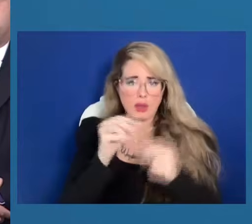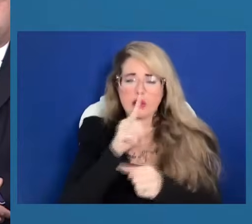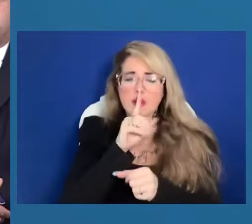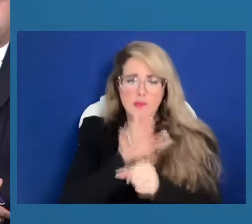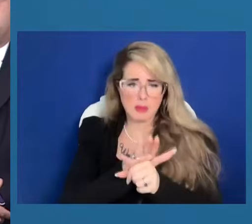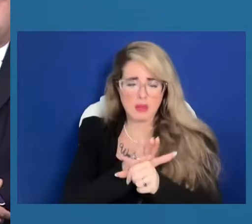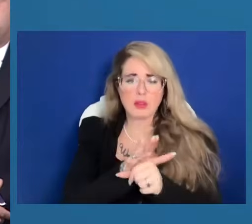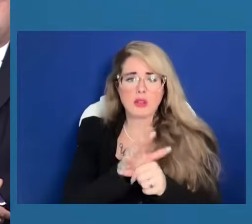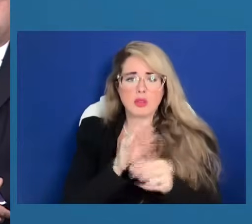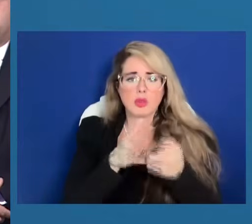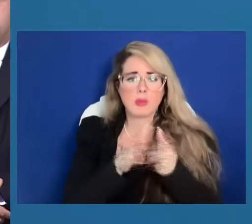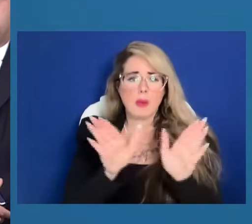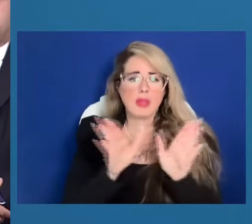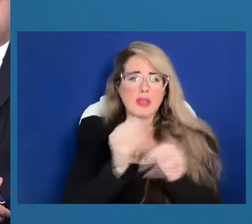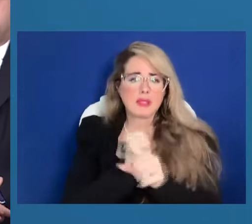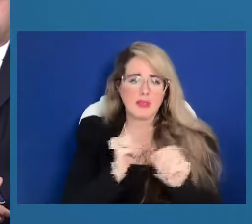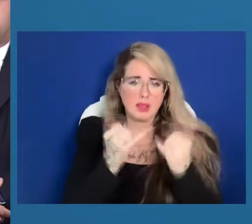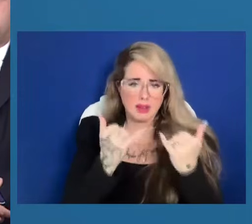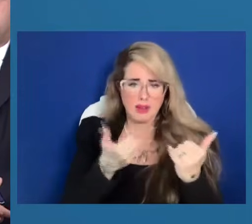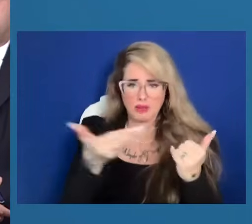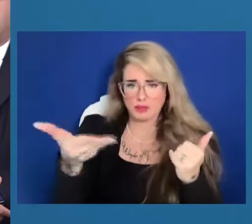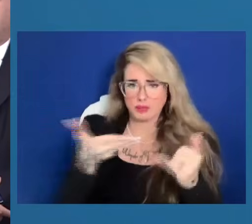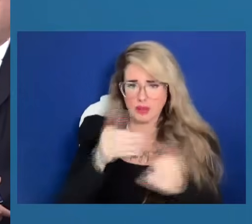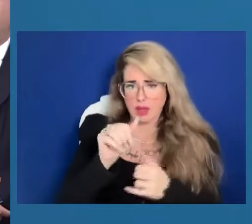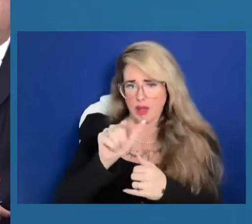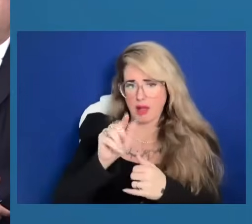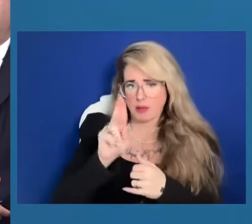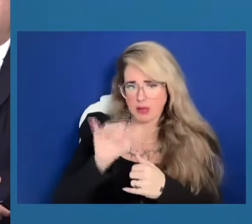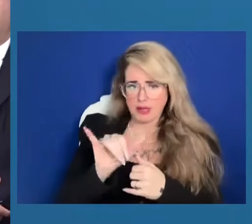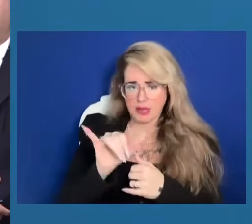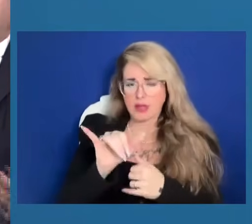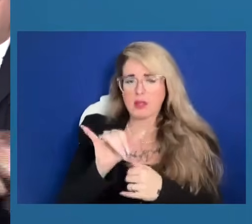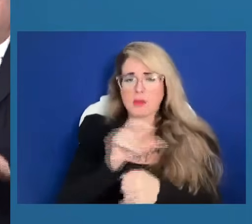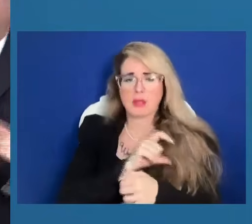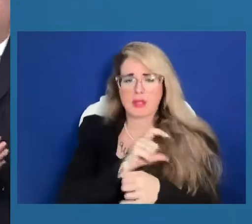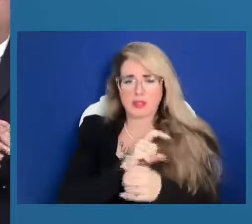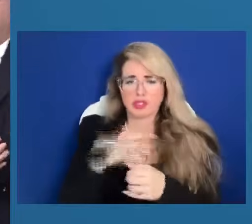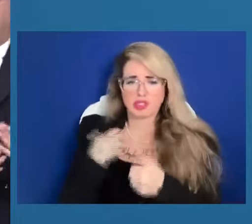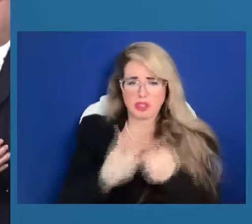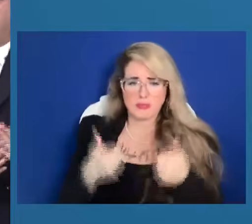I'll now introduce Albany Police Chief Brendan Cox.